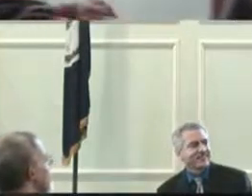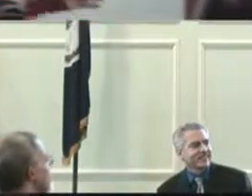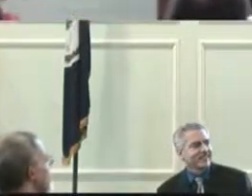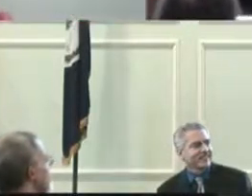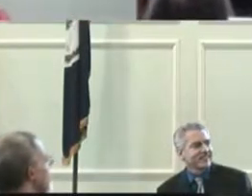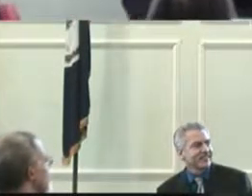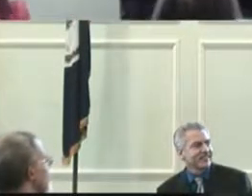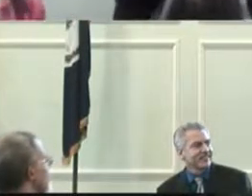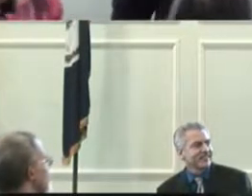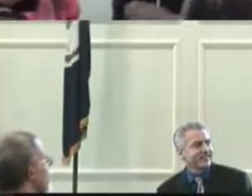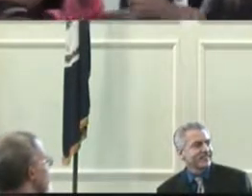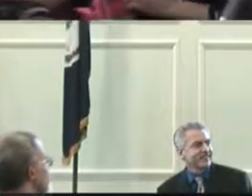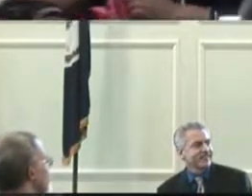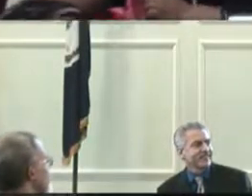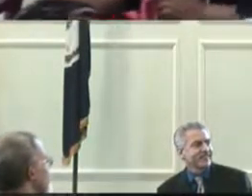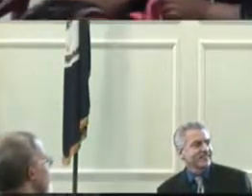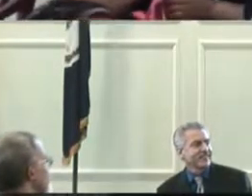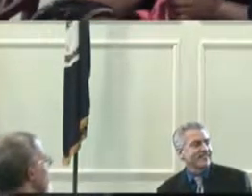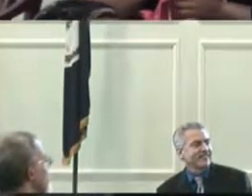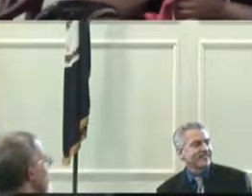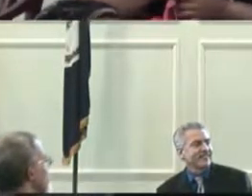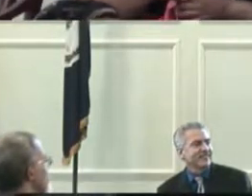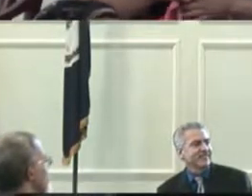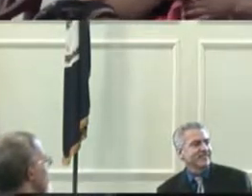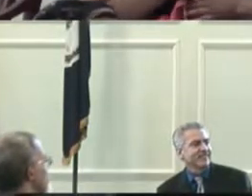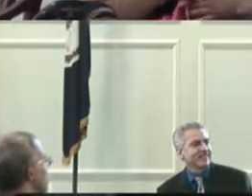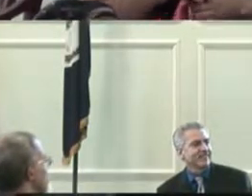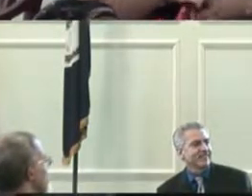Thank you very much for your help.